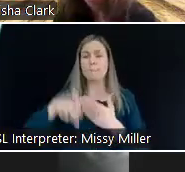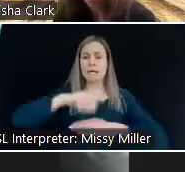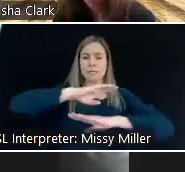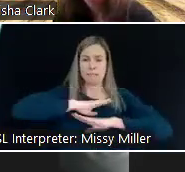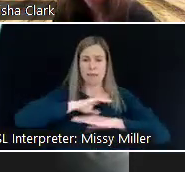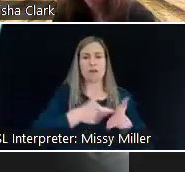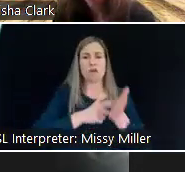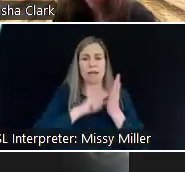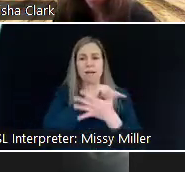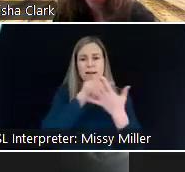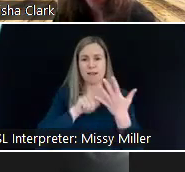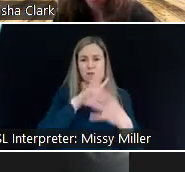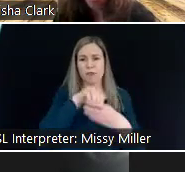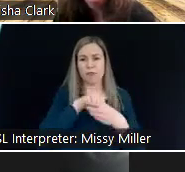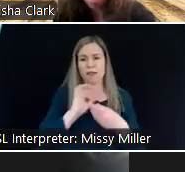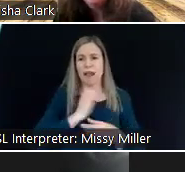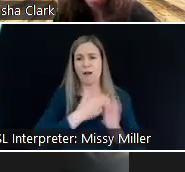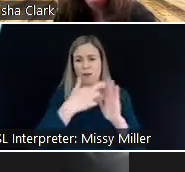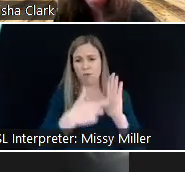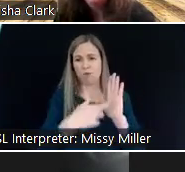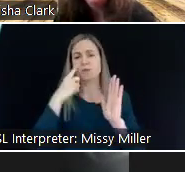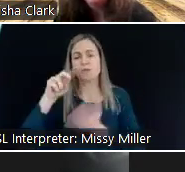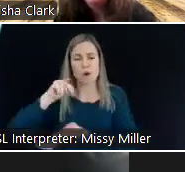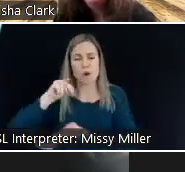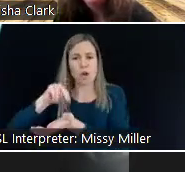our regulations for nursing facilities.